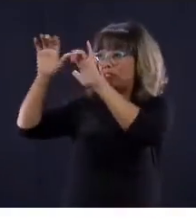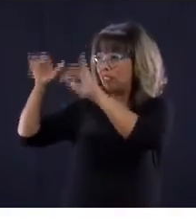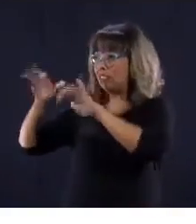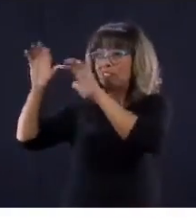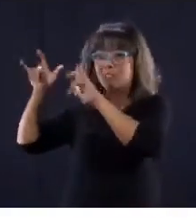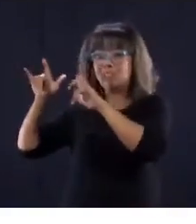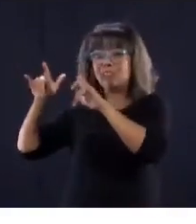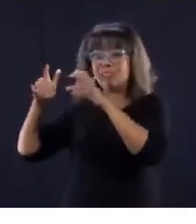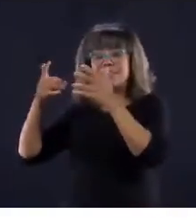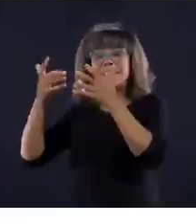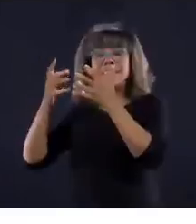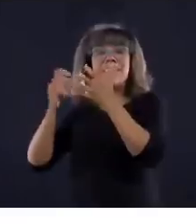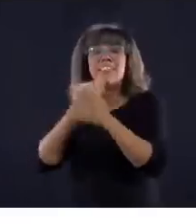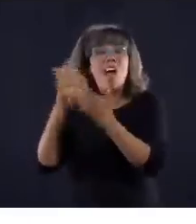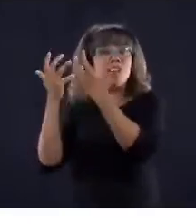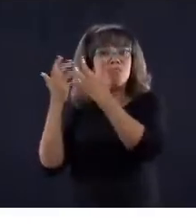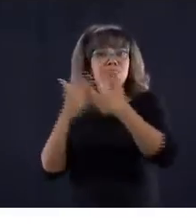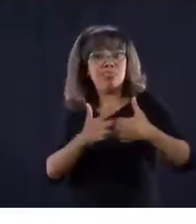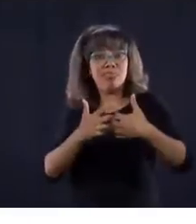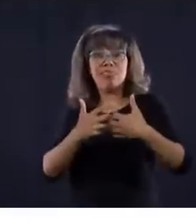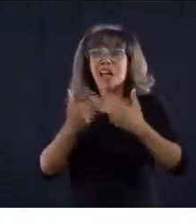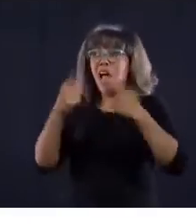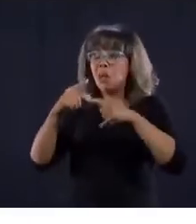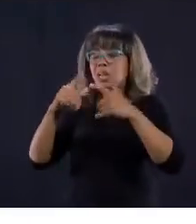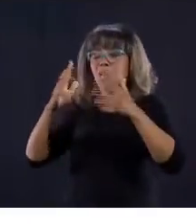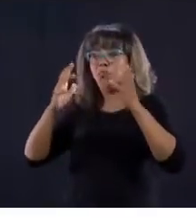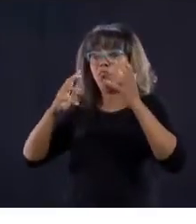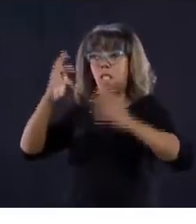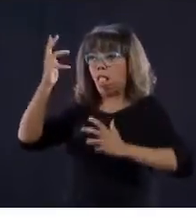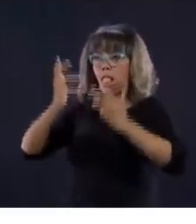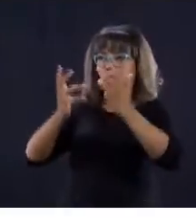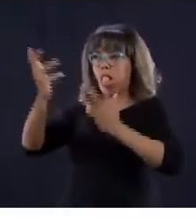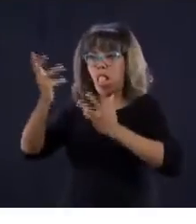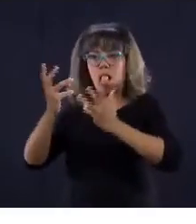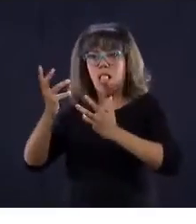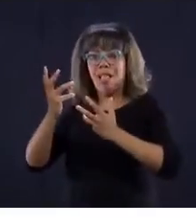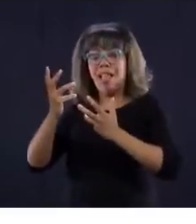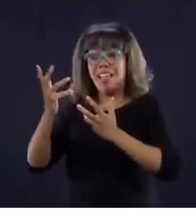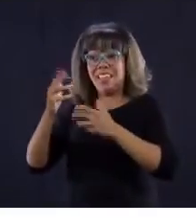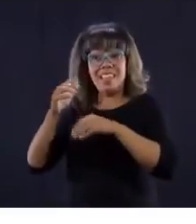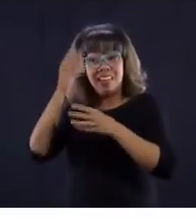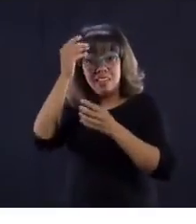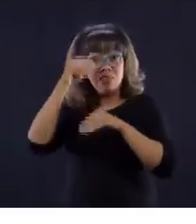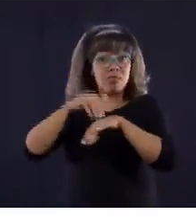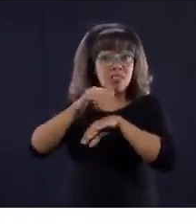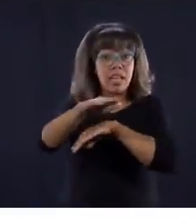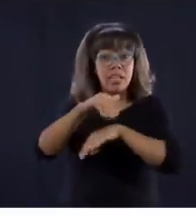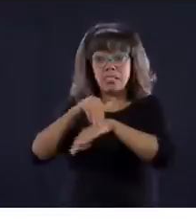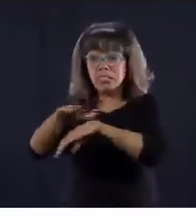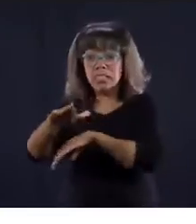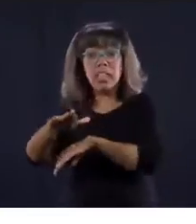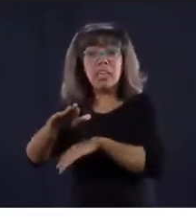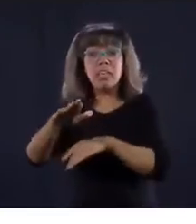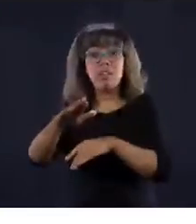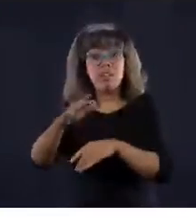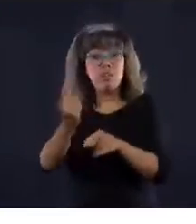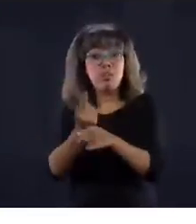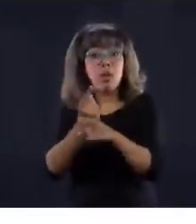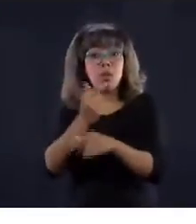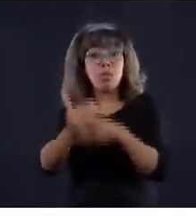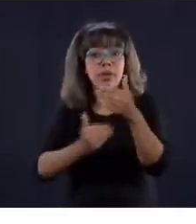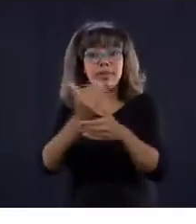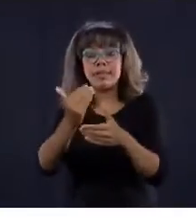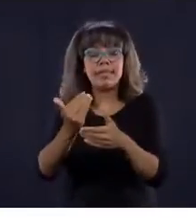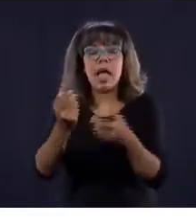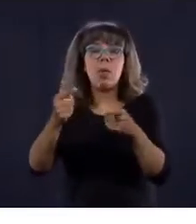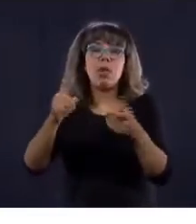there was a case. But what was supposed to be said is to give the information to the public health. That's the public health who